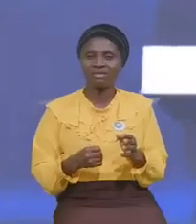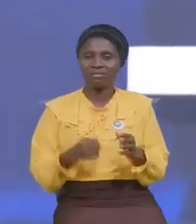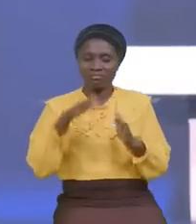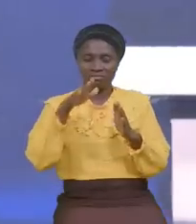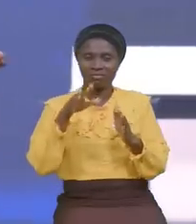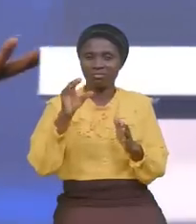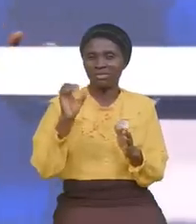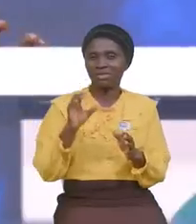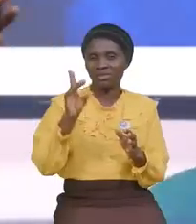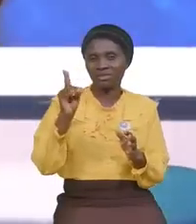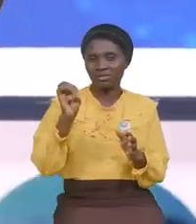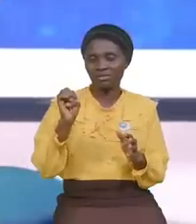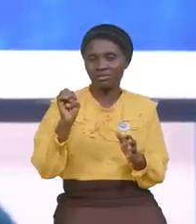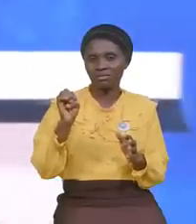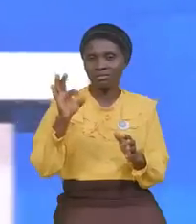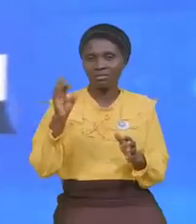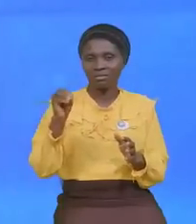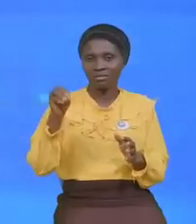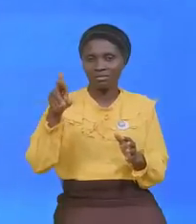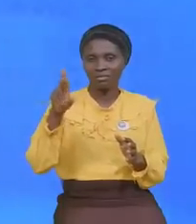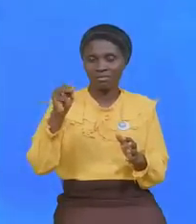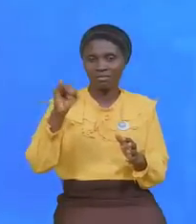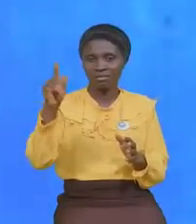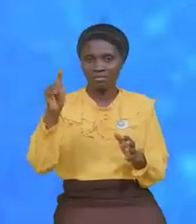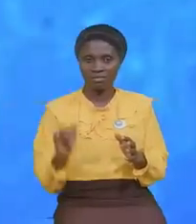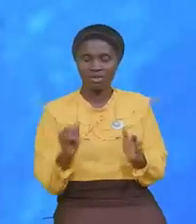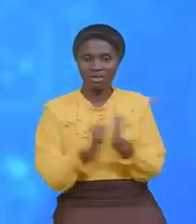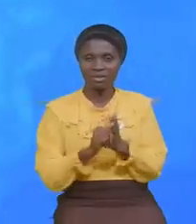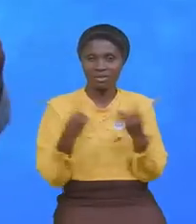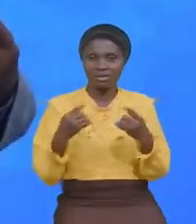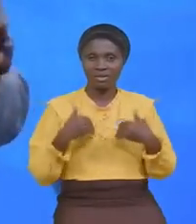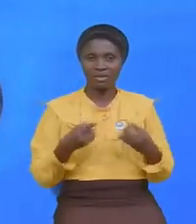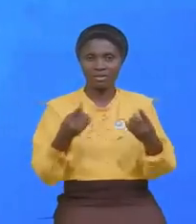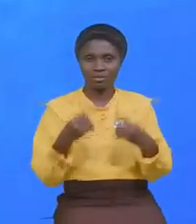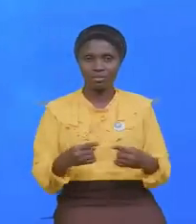meet Christ tonight, who is mighty to save.